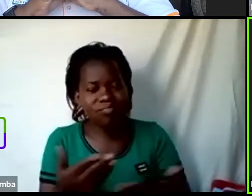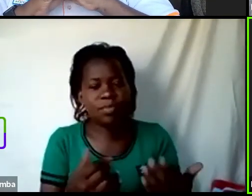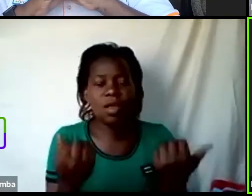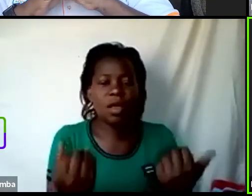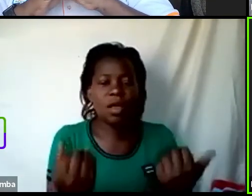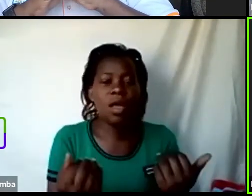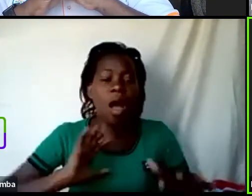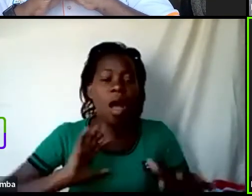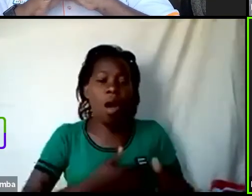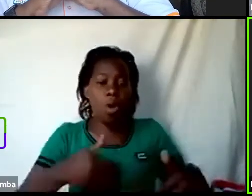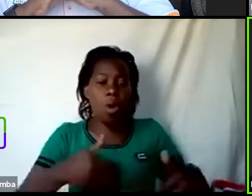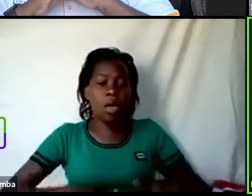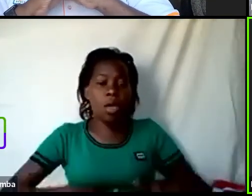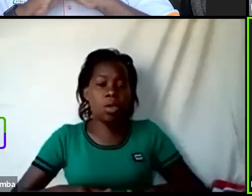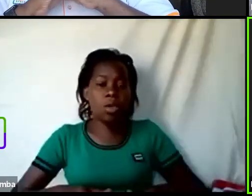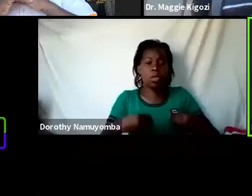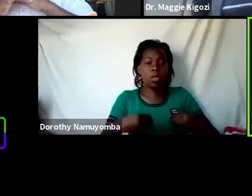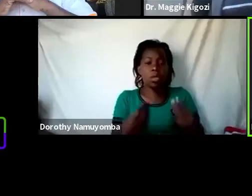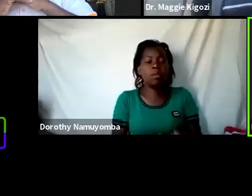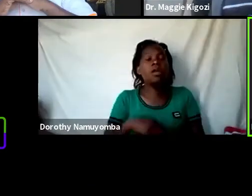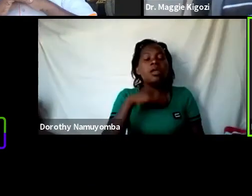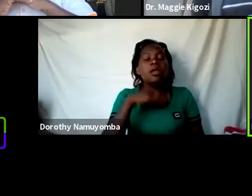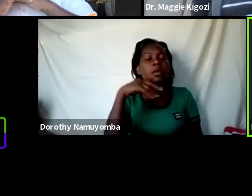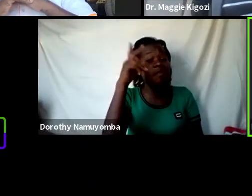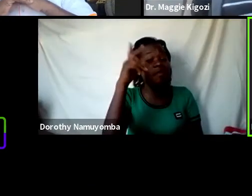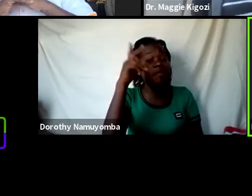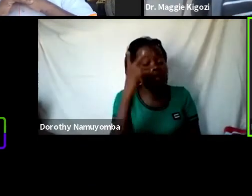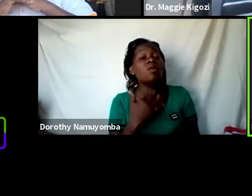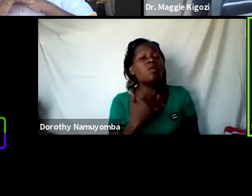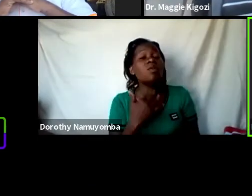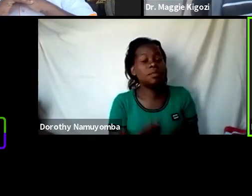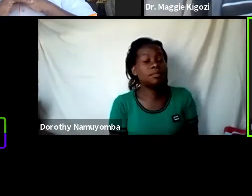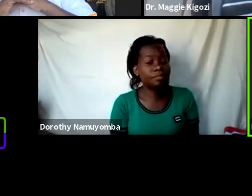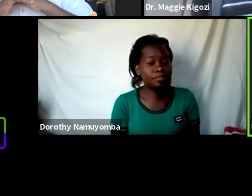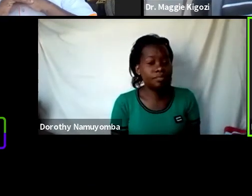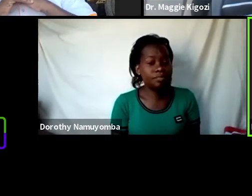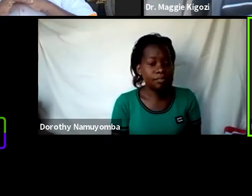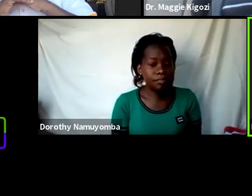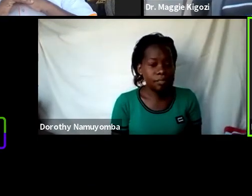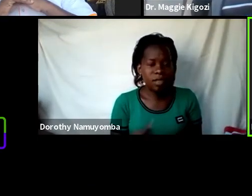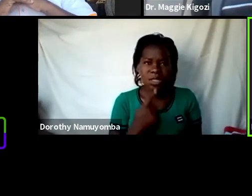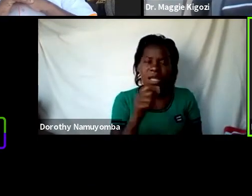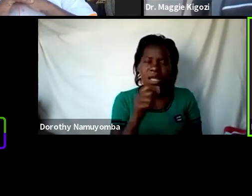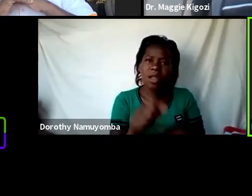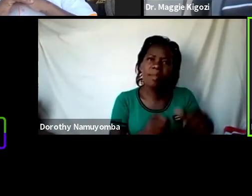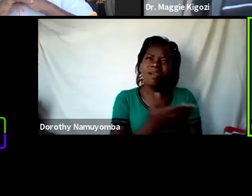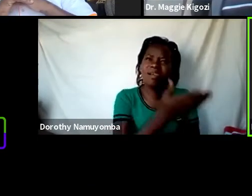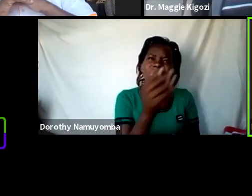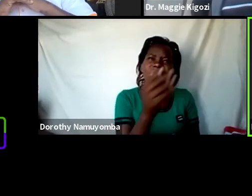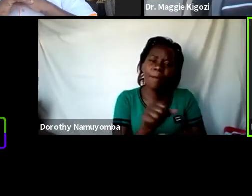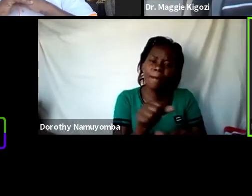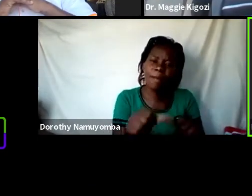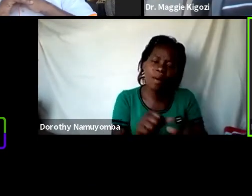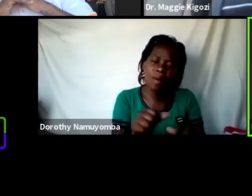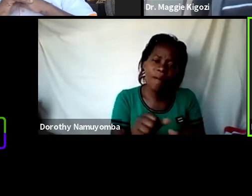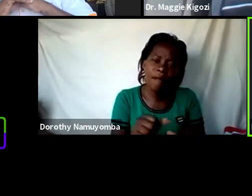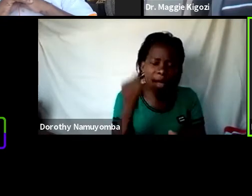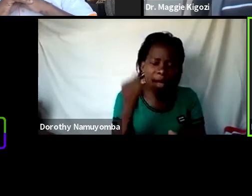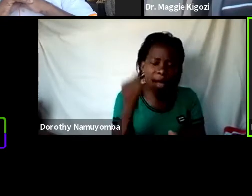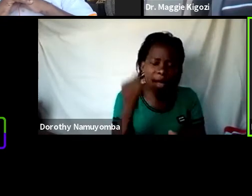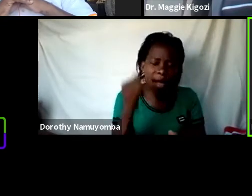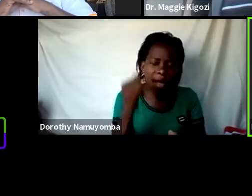being given the sort of skills that they need. We talked about this whole thing about, we are talking about an ideathon today,